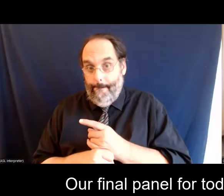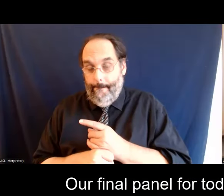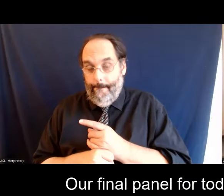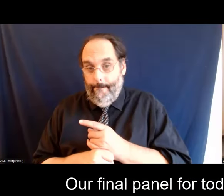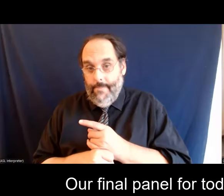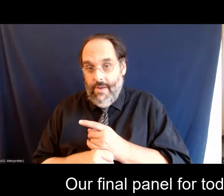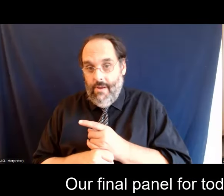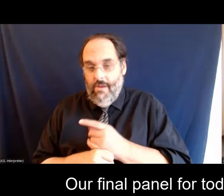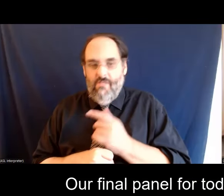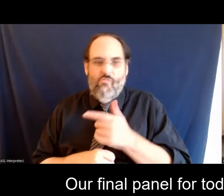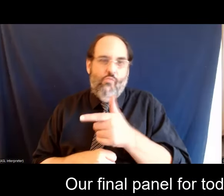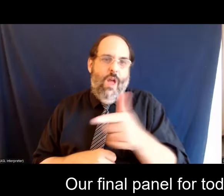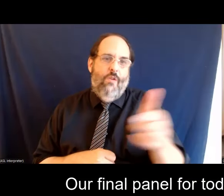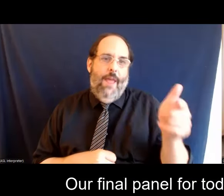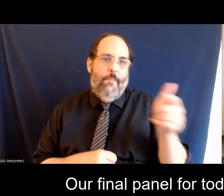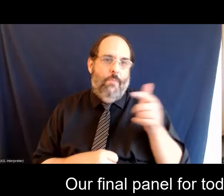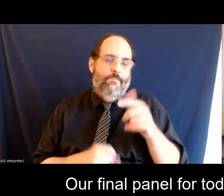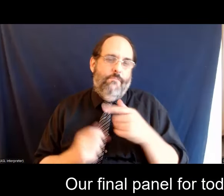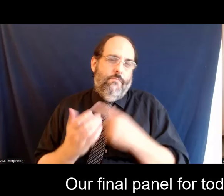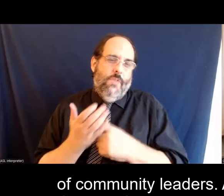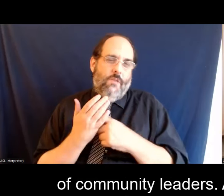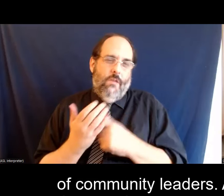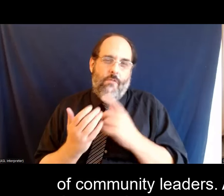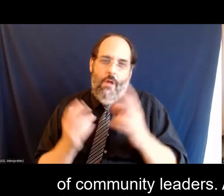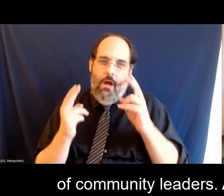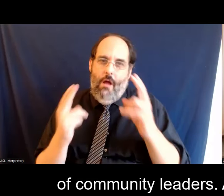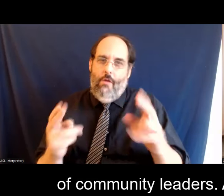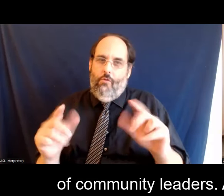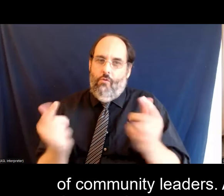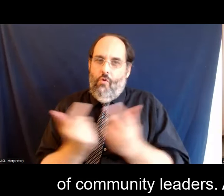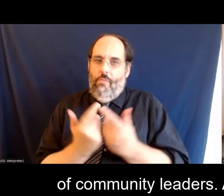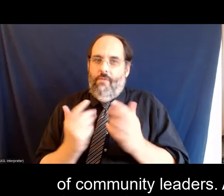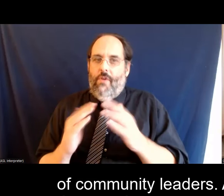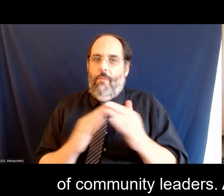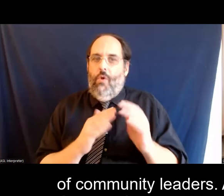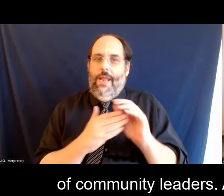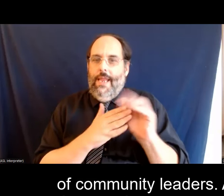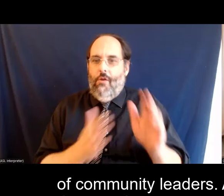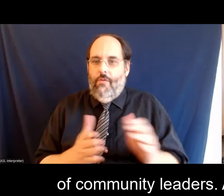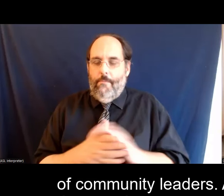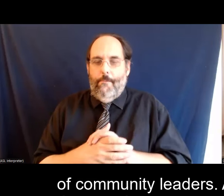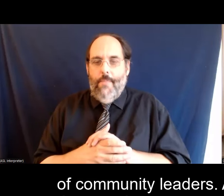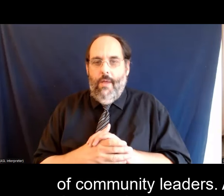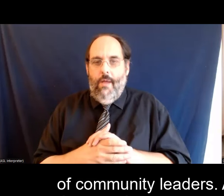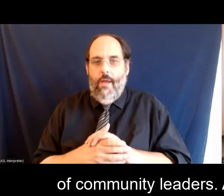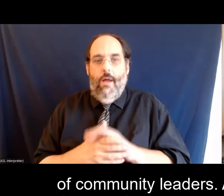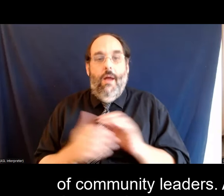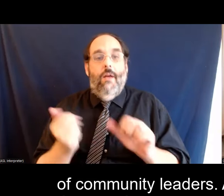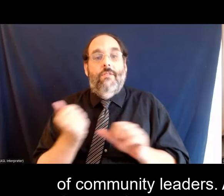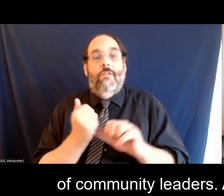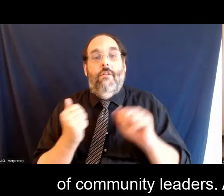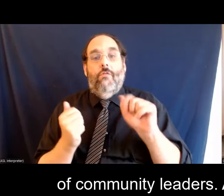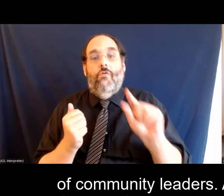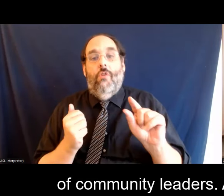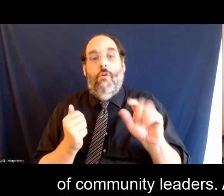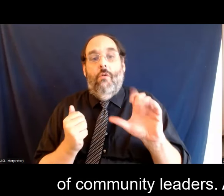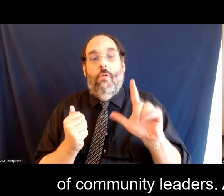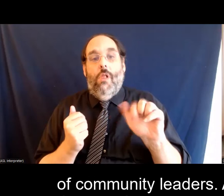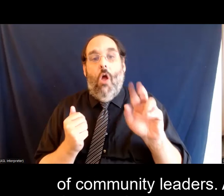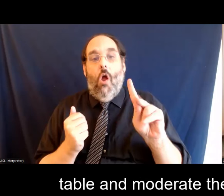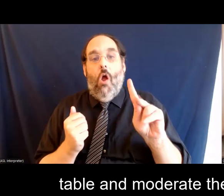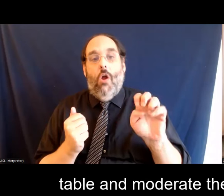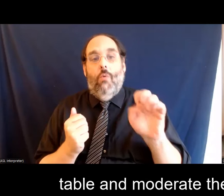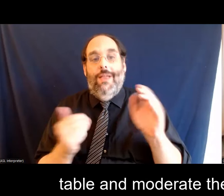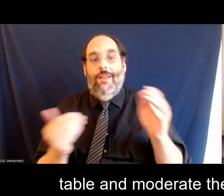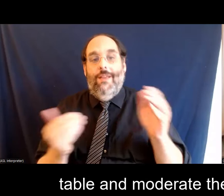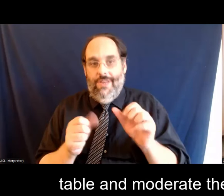is a roundtable discussion with a distinguished group of community leaders. Assistant Attorney General Clark will introduce the